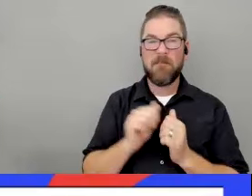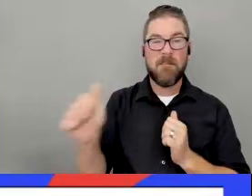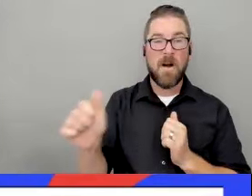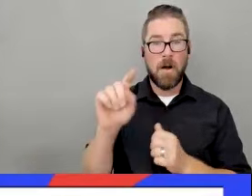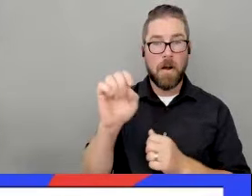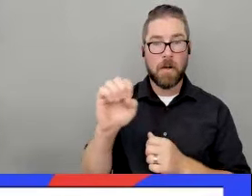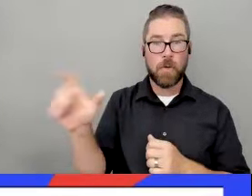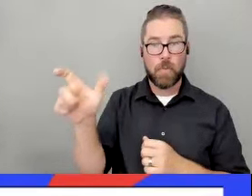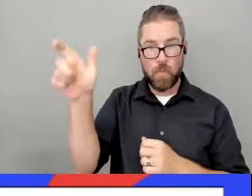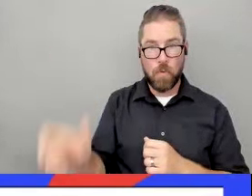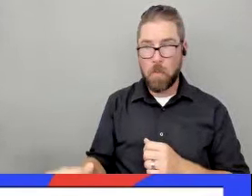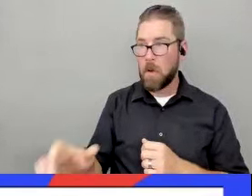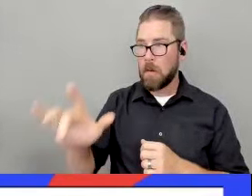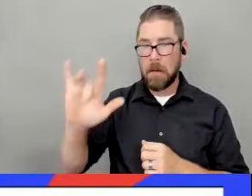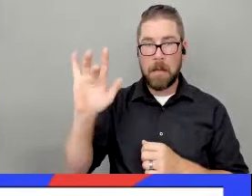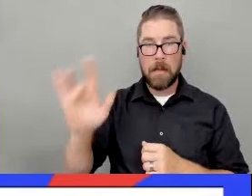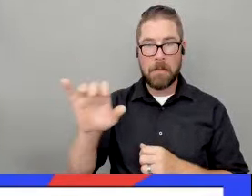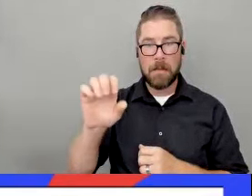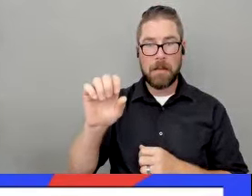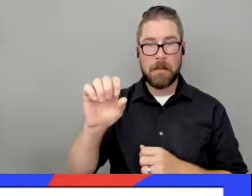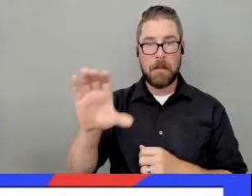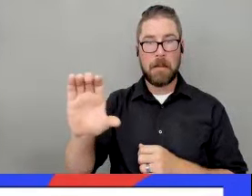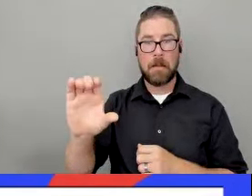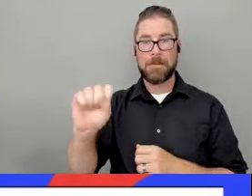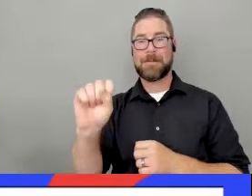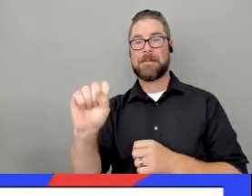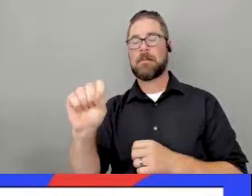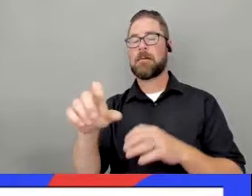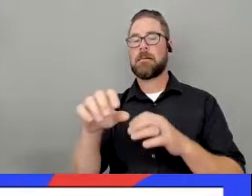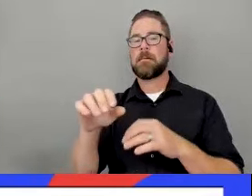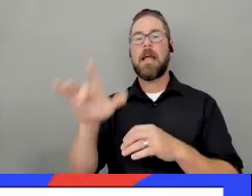was trying to do this at the conference, I did not have Studio.